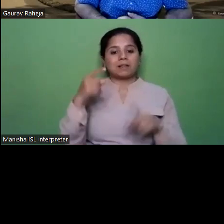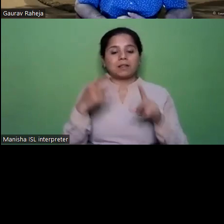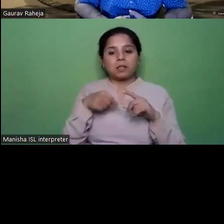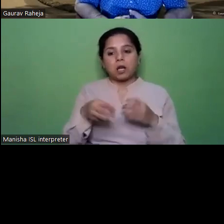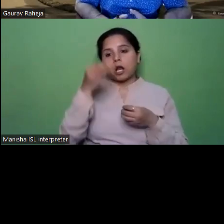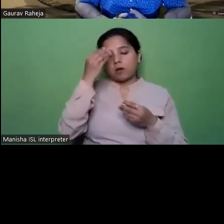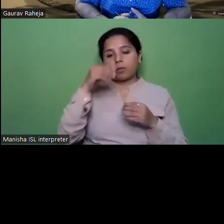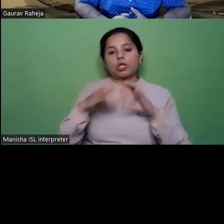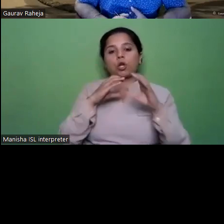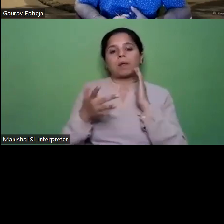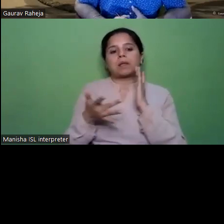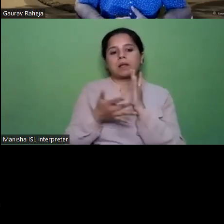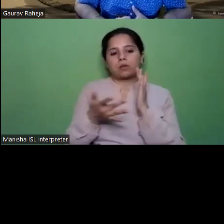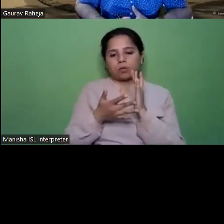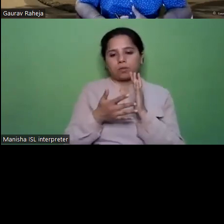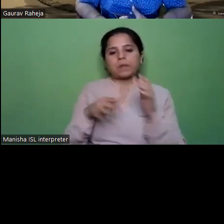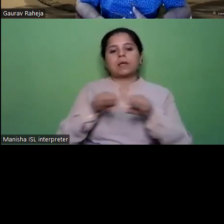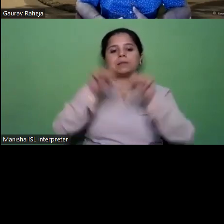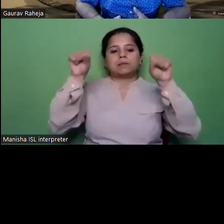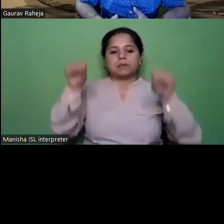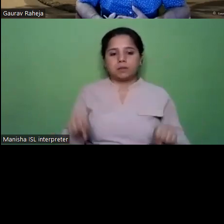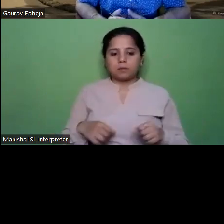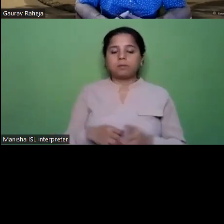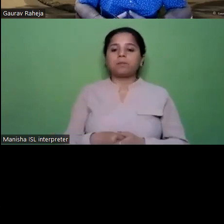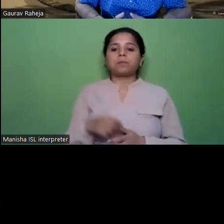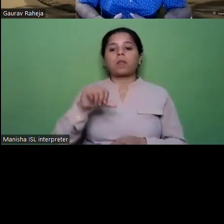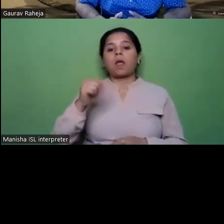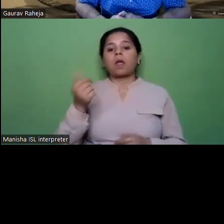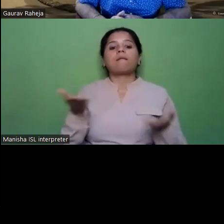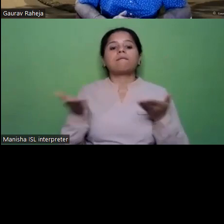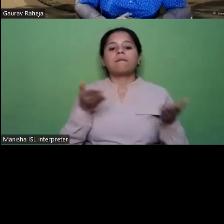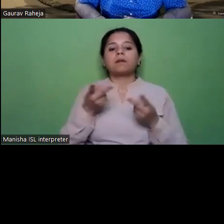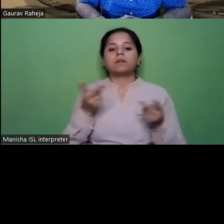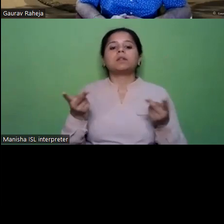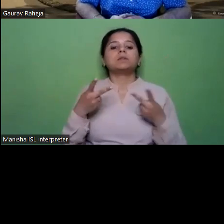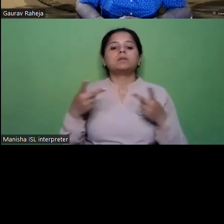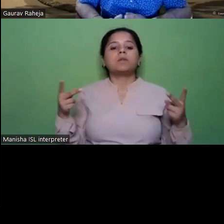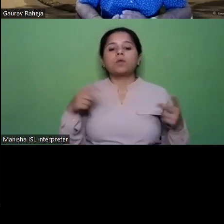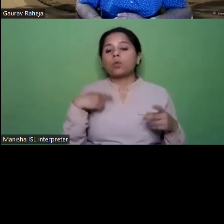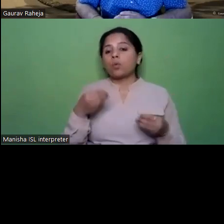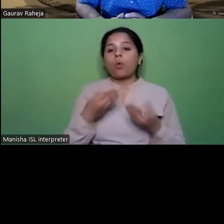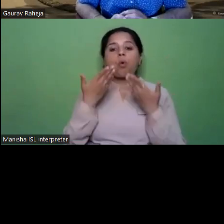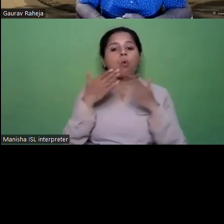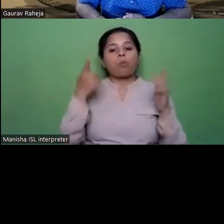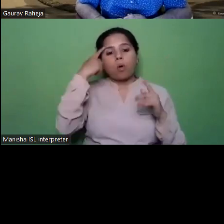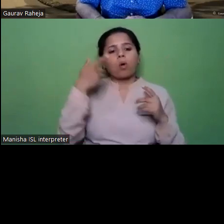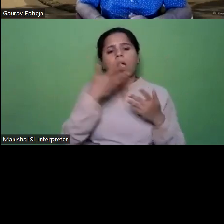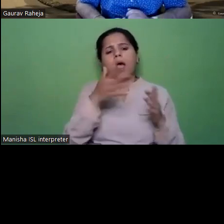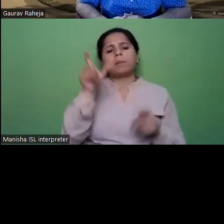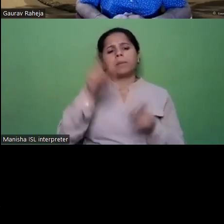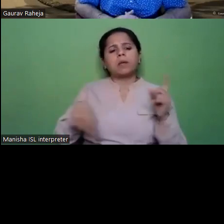communication technologies and systems, and to facilitate and services open or provided to